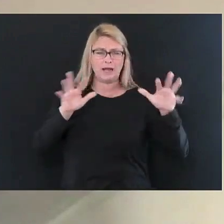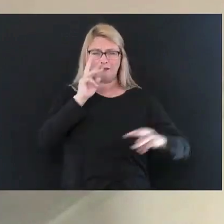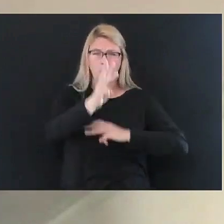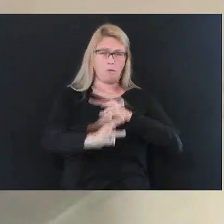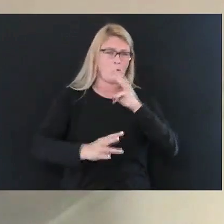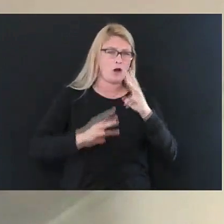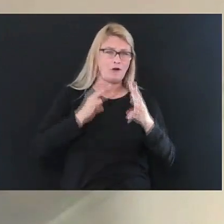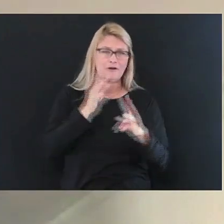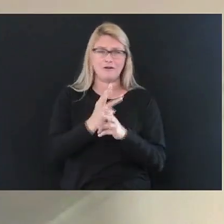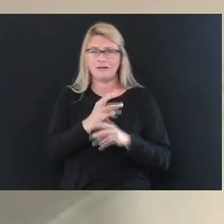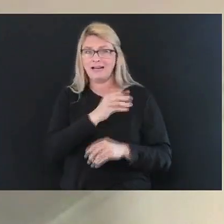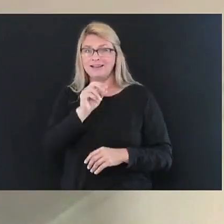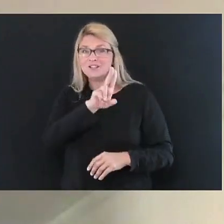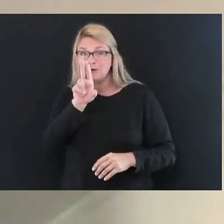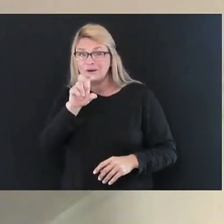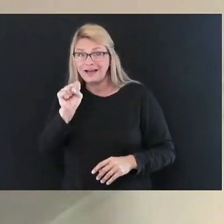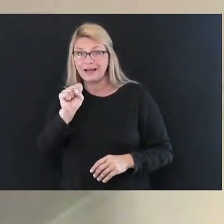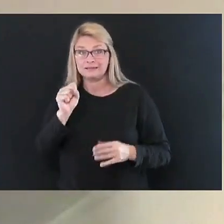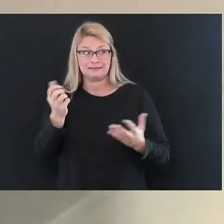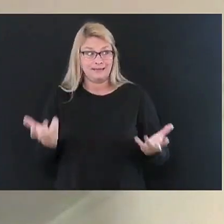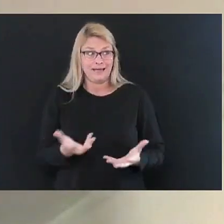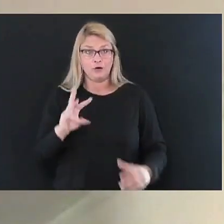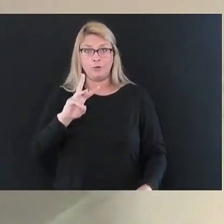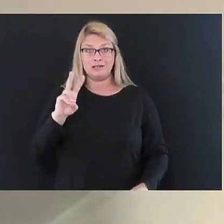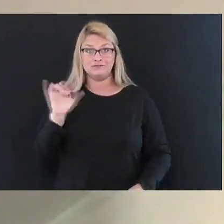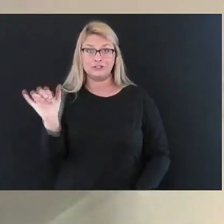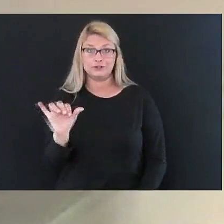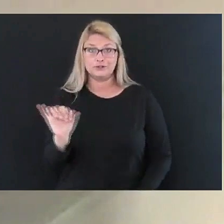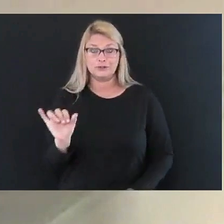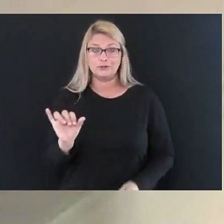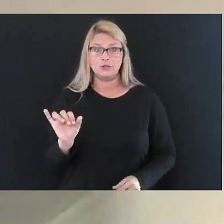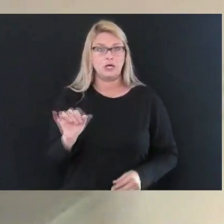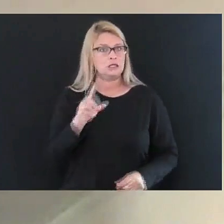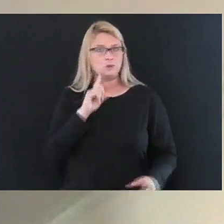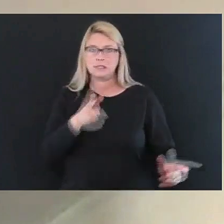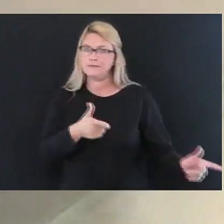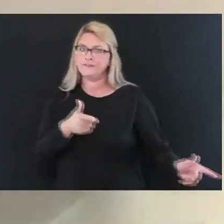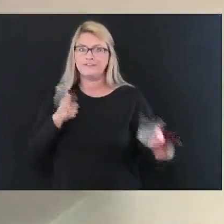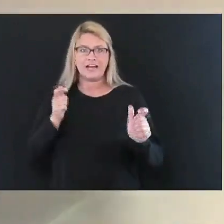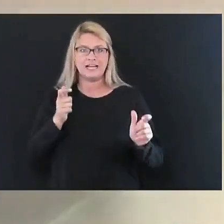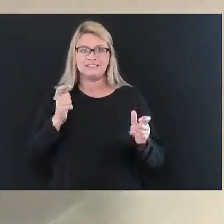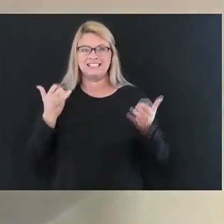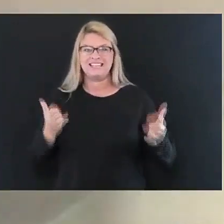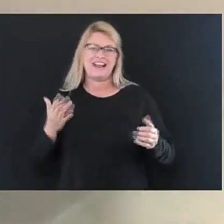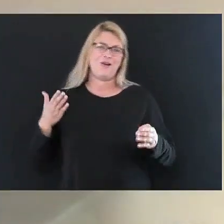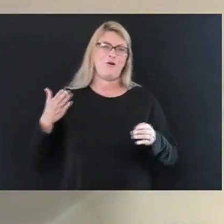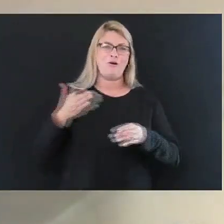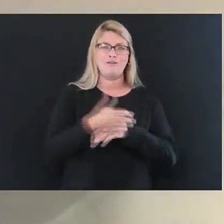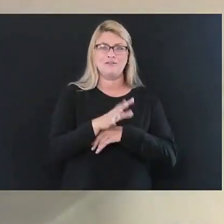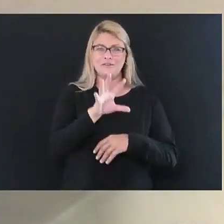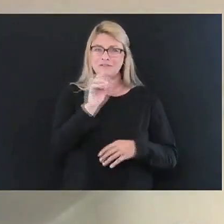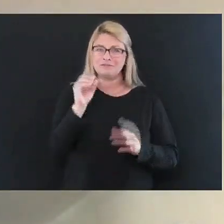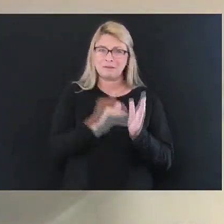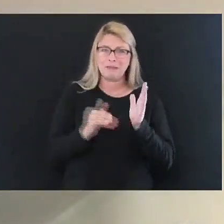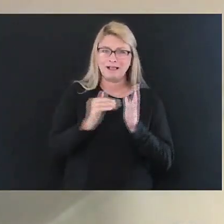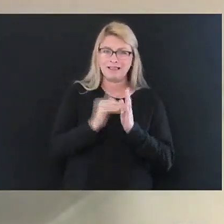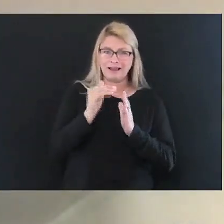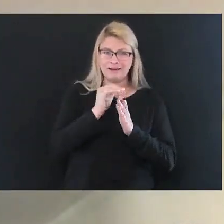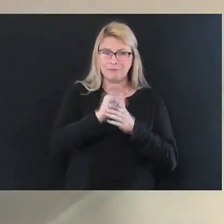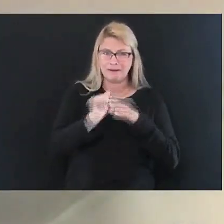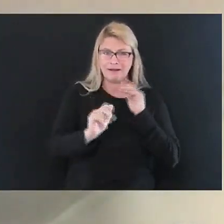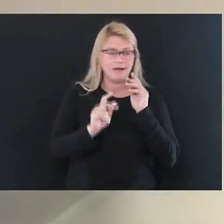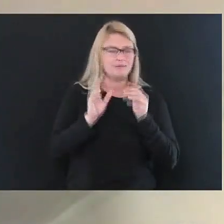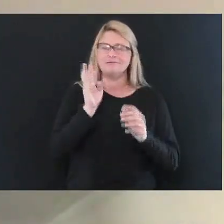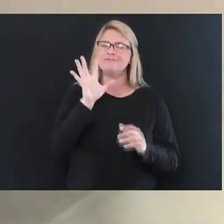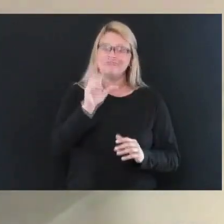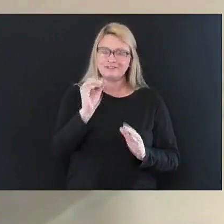Virginia at rates that are higher than we've seen before. We have passed 50 million people infected around the world. We've passed